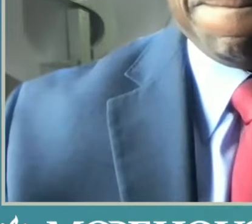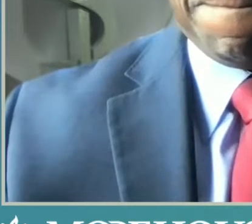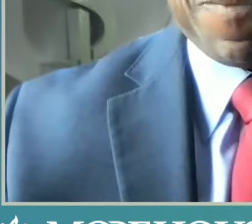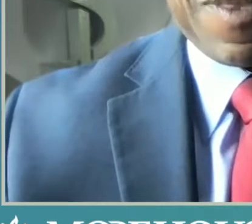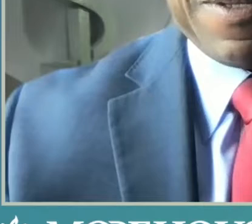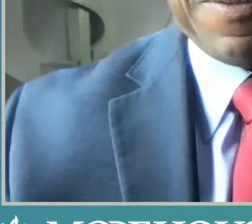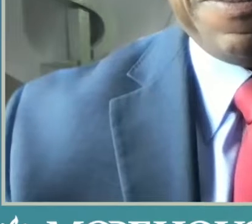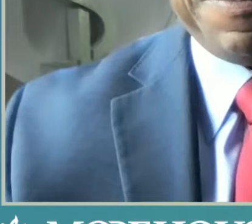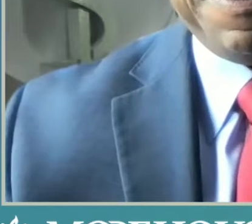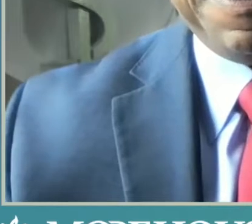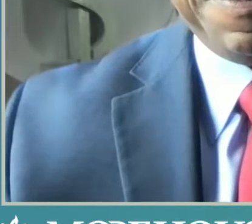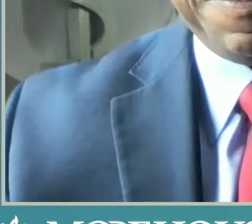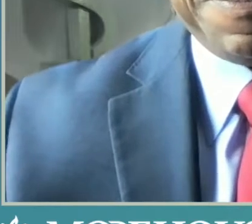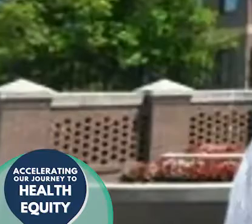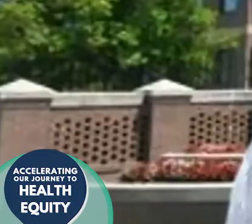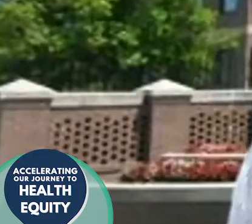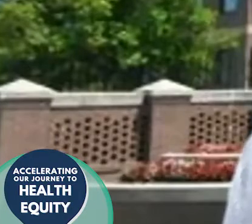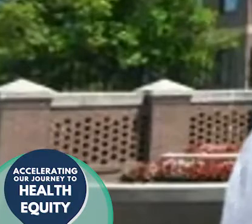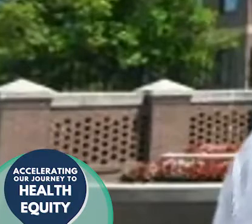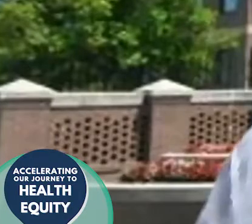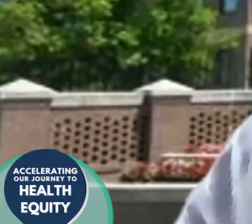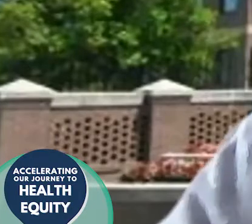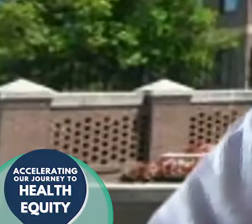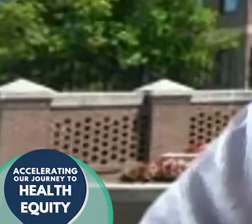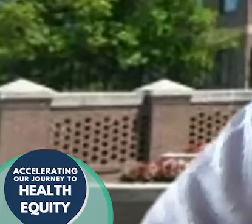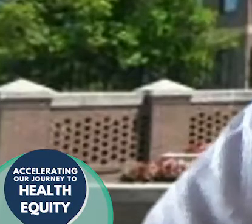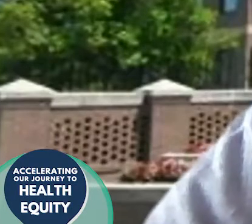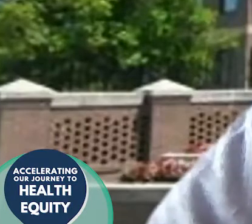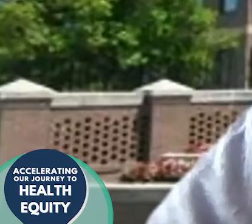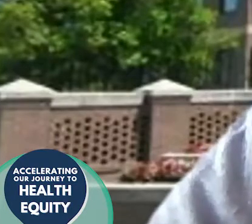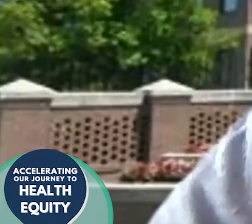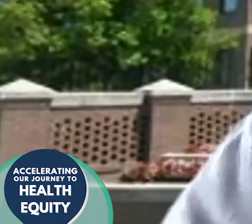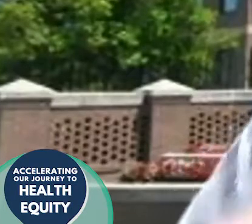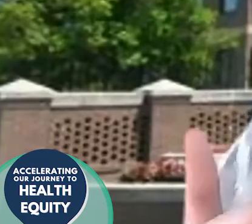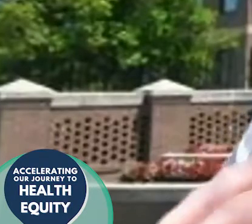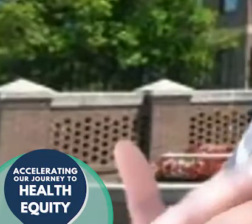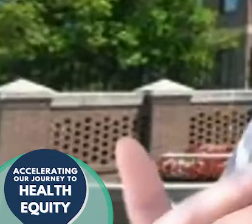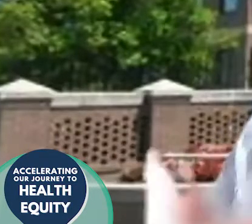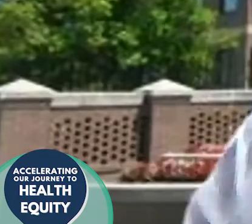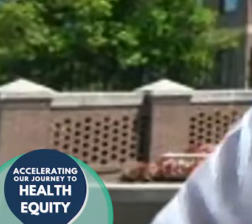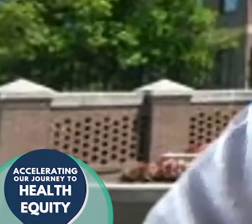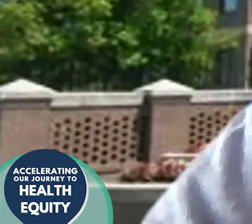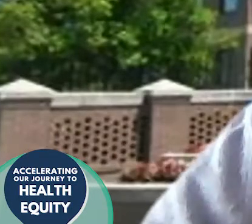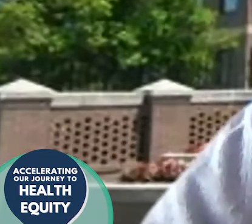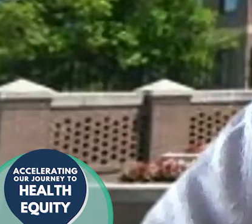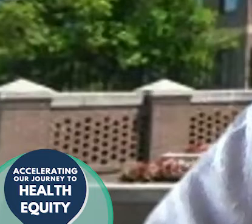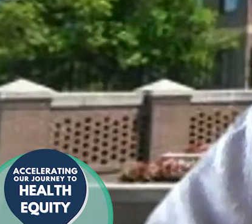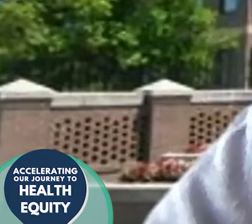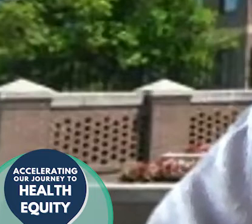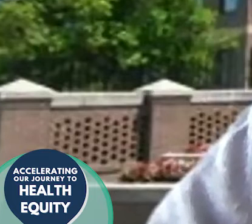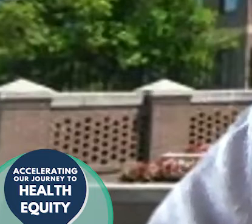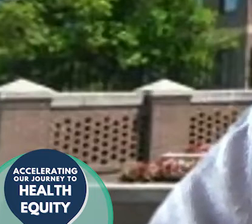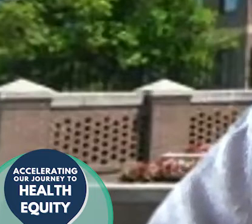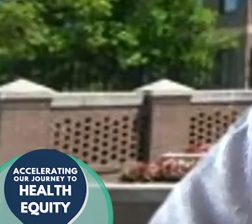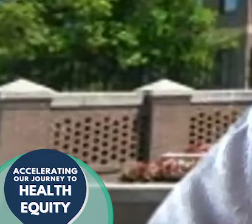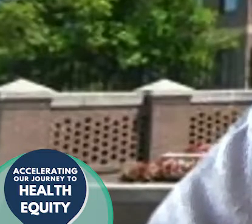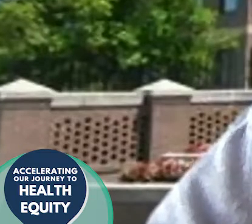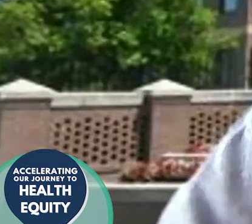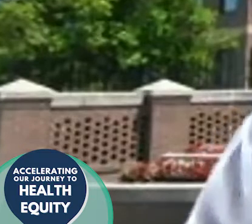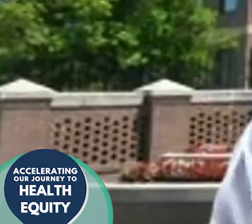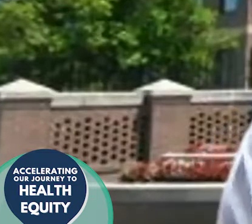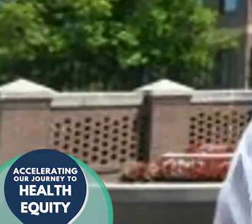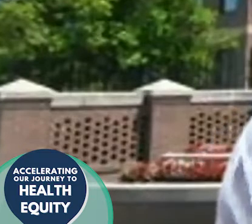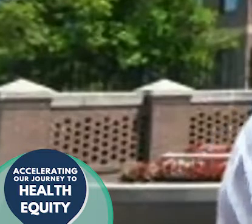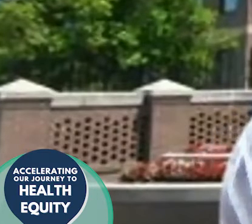Thank you so much, Dean Tyndall, for those wonderful opening remarks and for really helping to set the stage for what's to come on today.